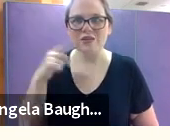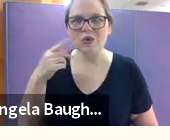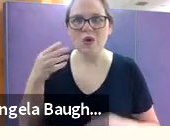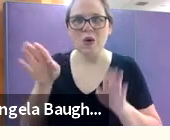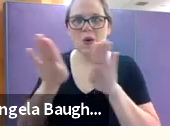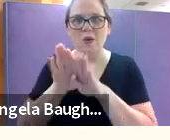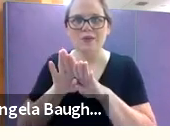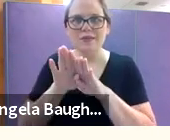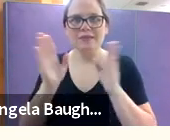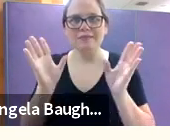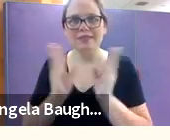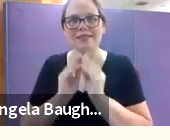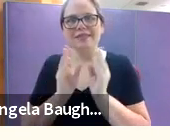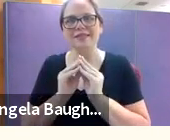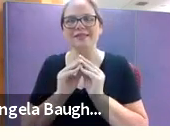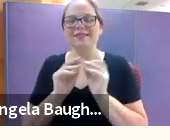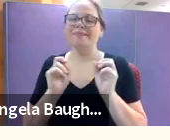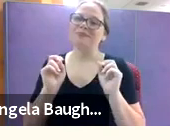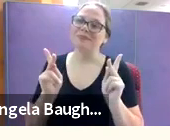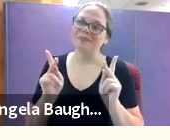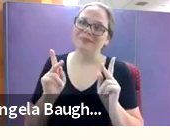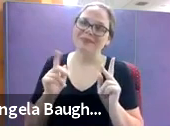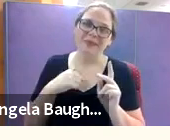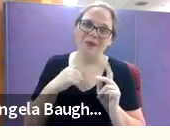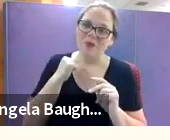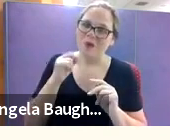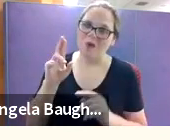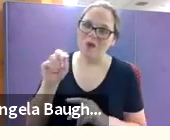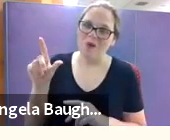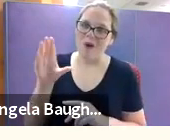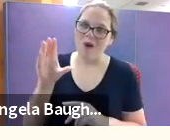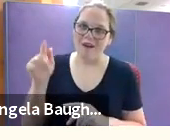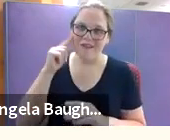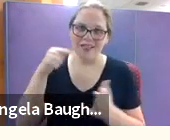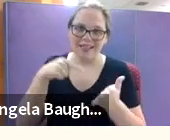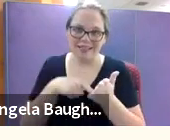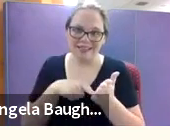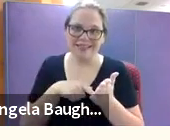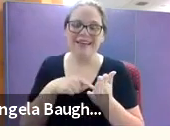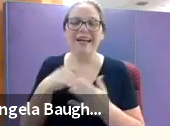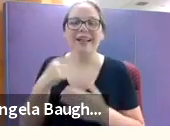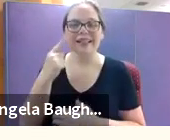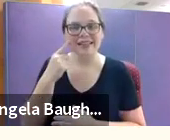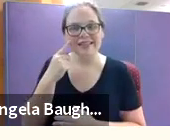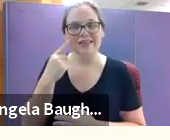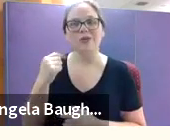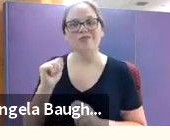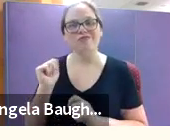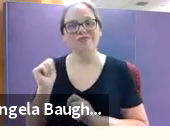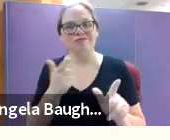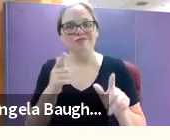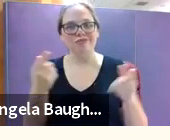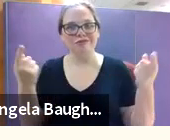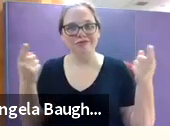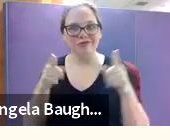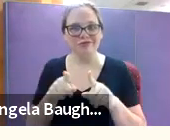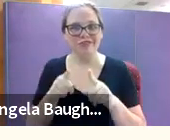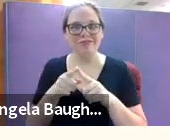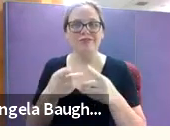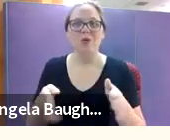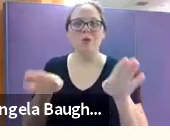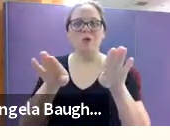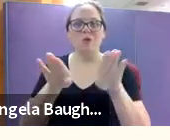rules. Okay, well, I'm not going to do a roll call for this. I think that we can all agree that this will adjourn our meeting